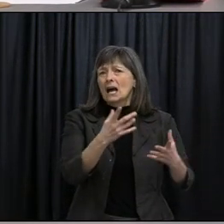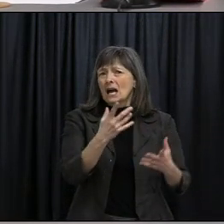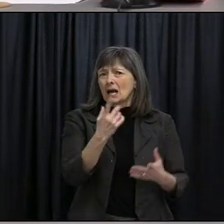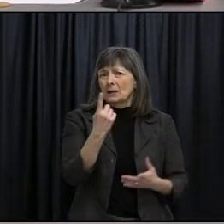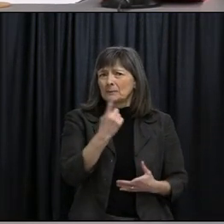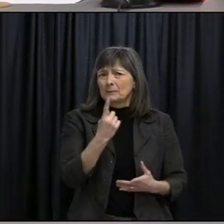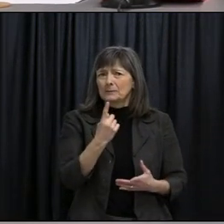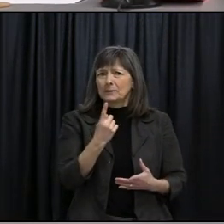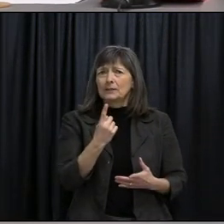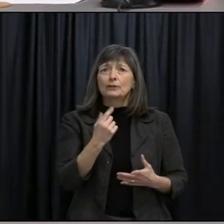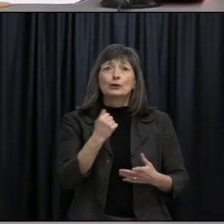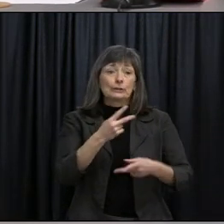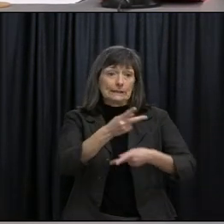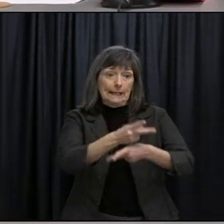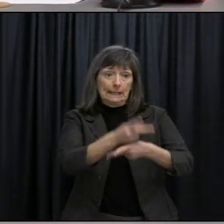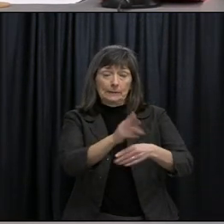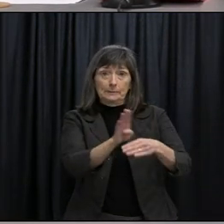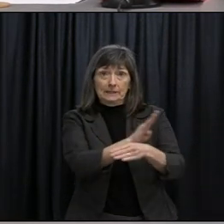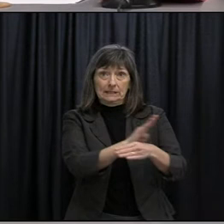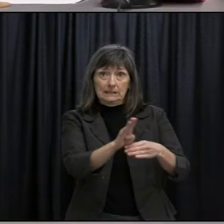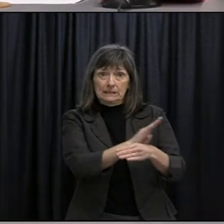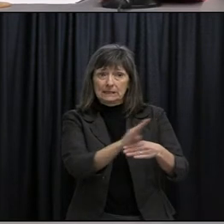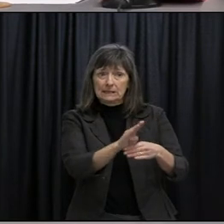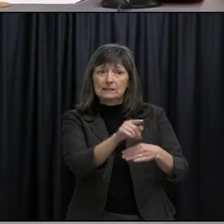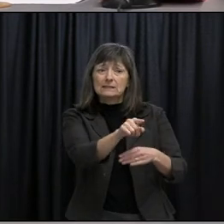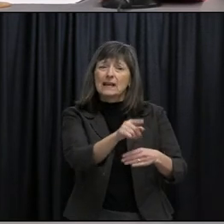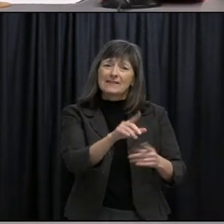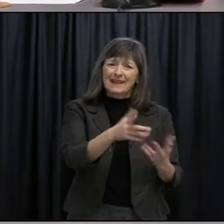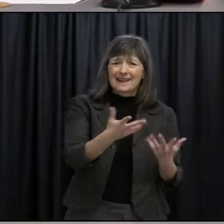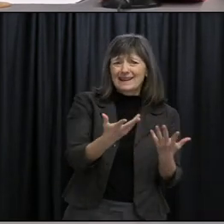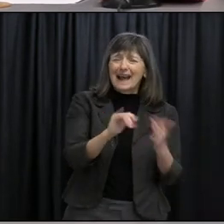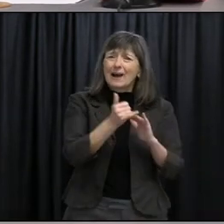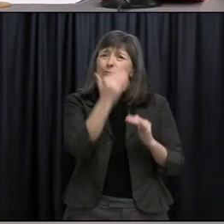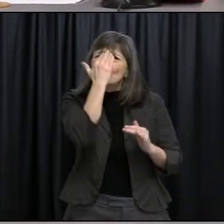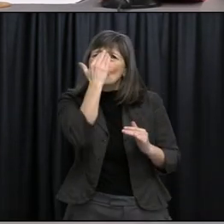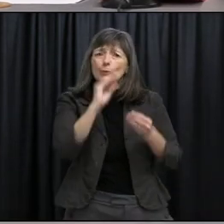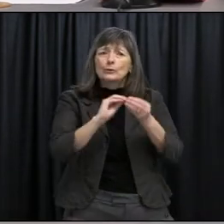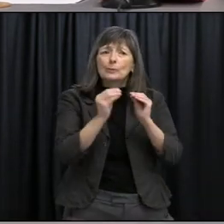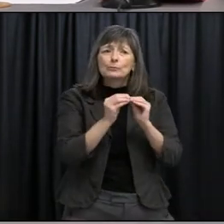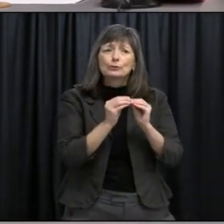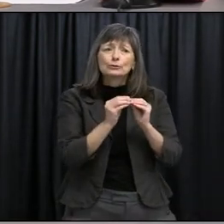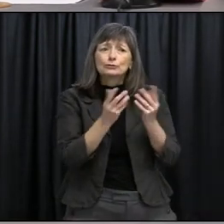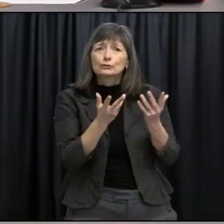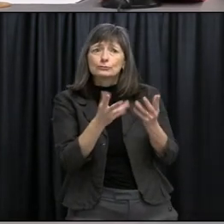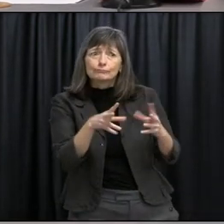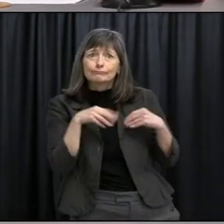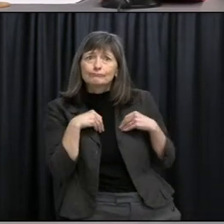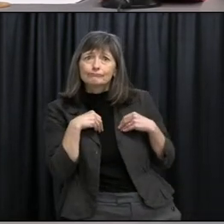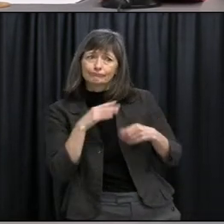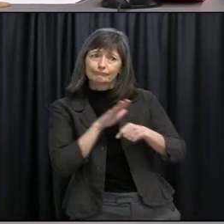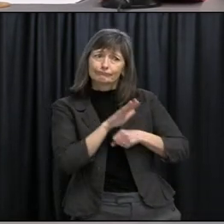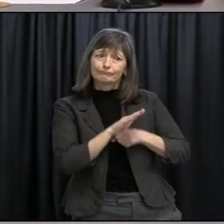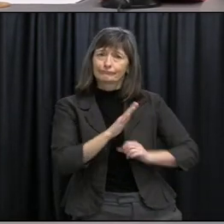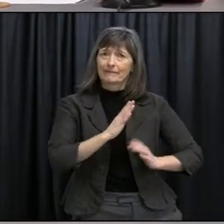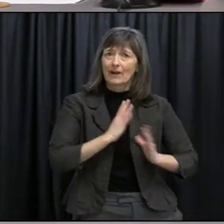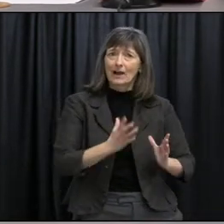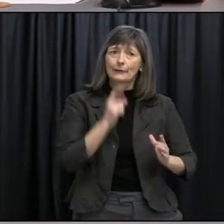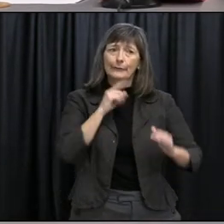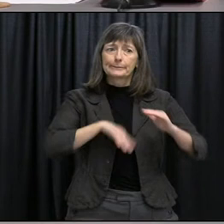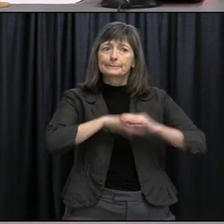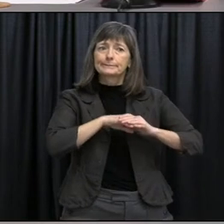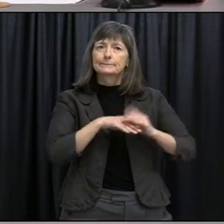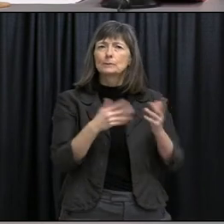running these regulated child cares, is there some sort of a formula for them to know approximately how many and what is maxed out by